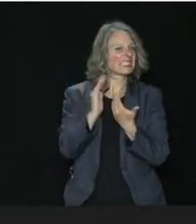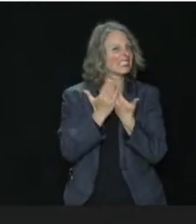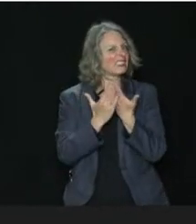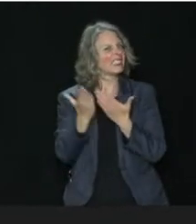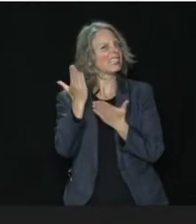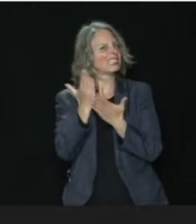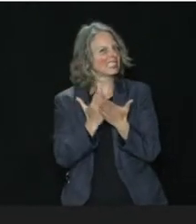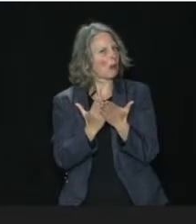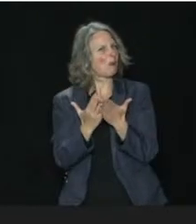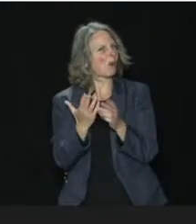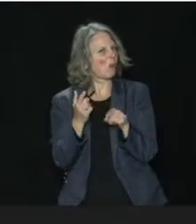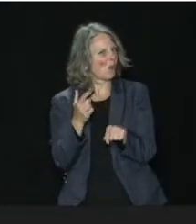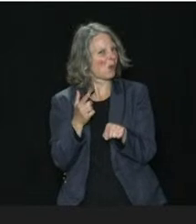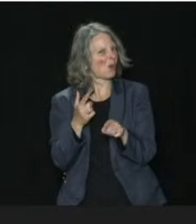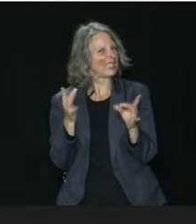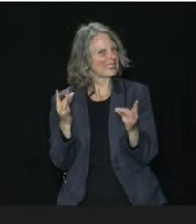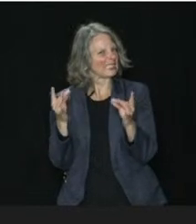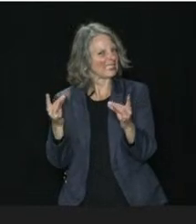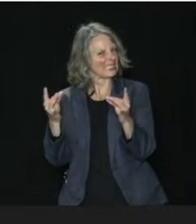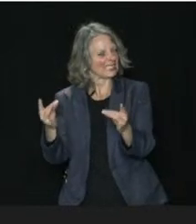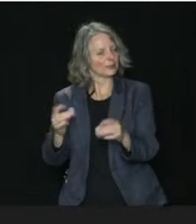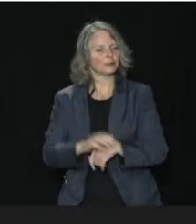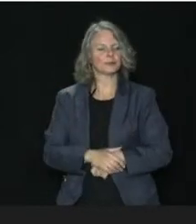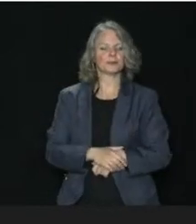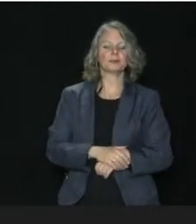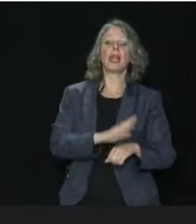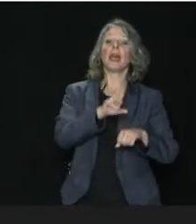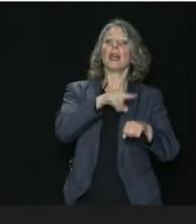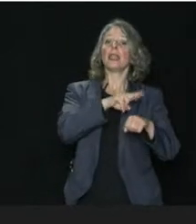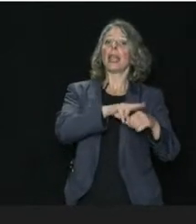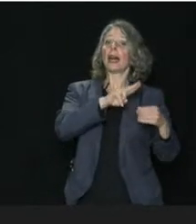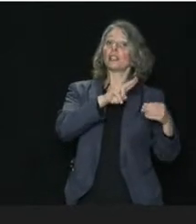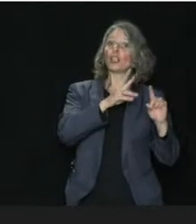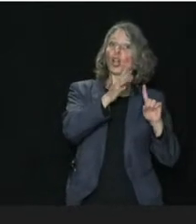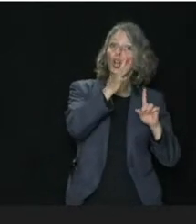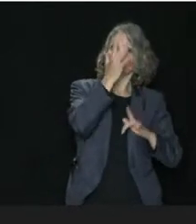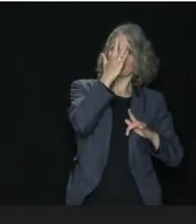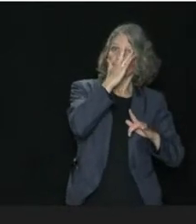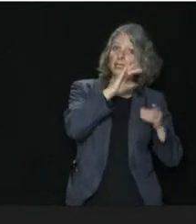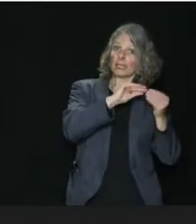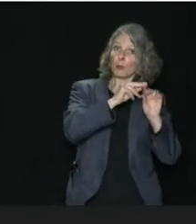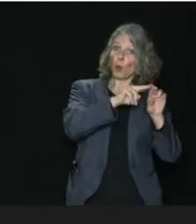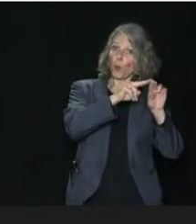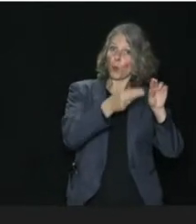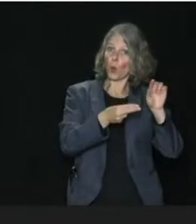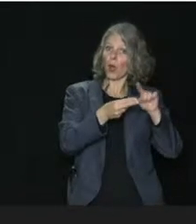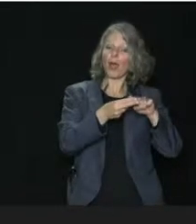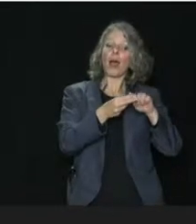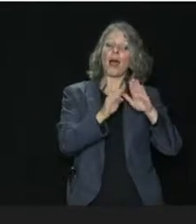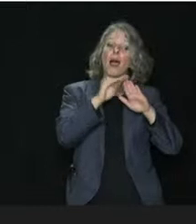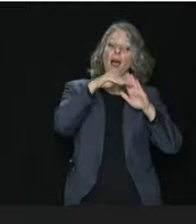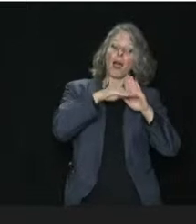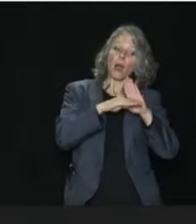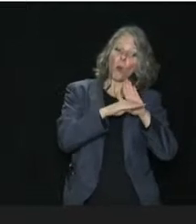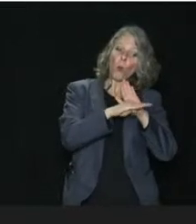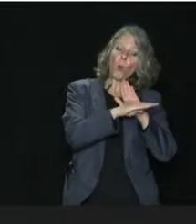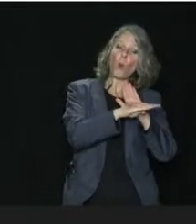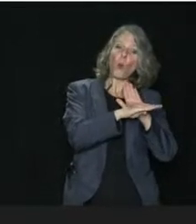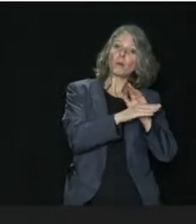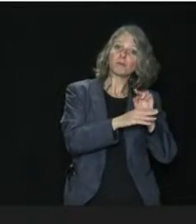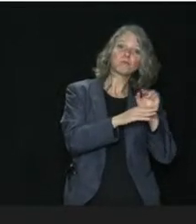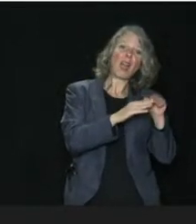tricky spots. The decline in national case counts has slowed to a less than 2% decrease over the past